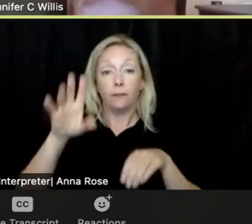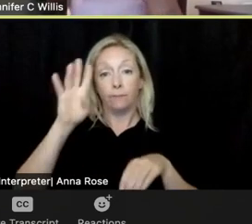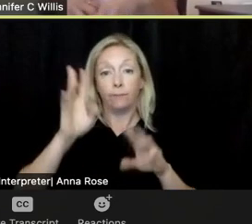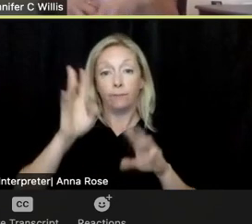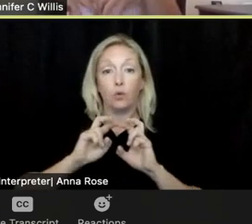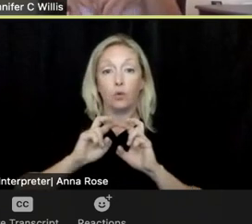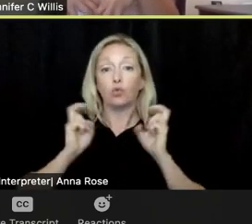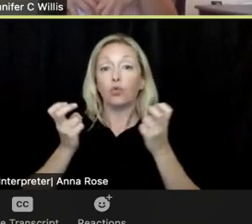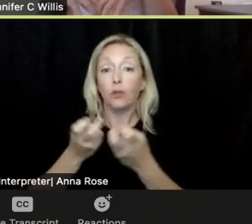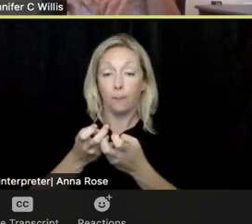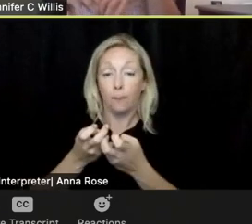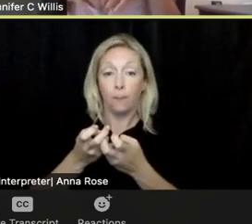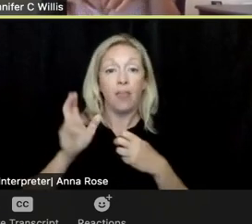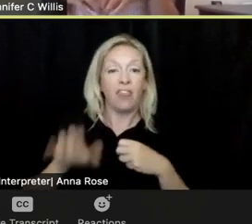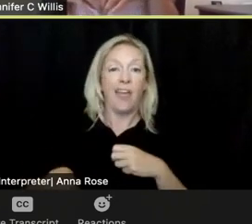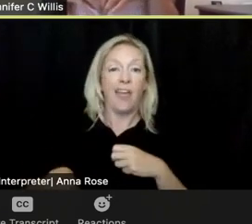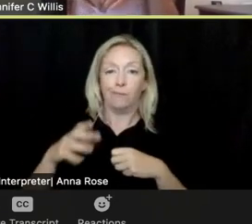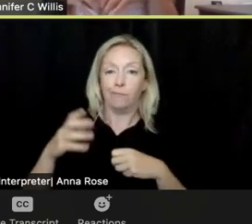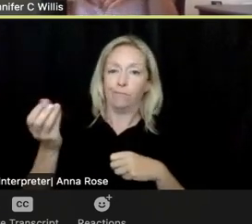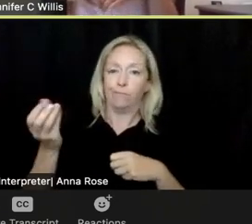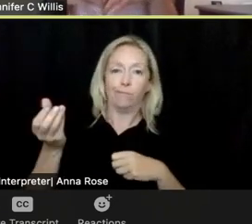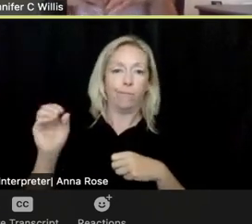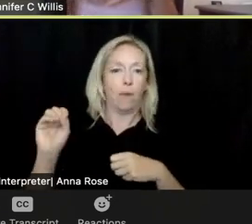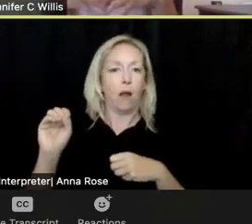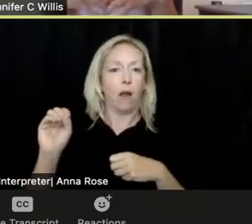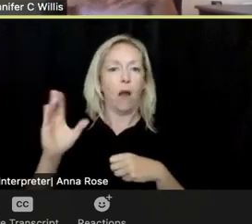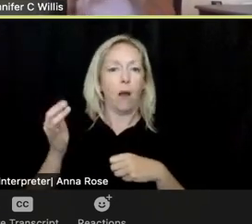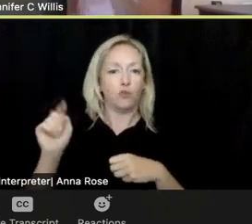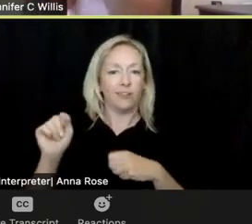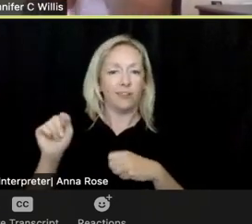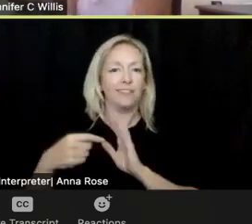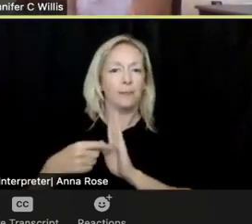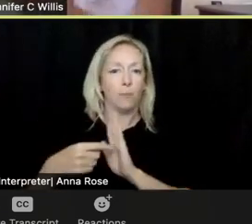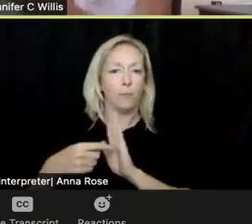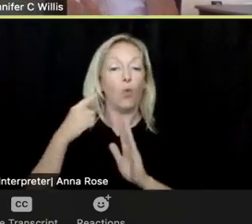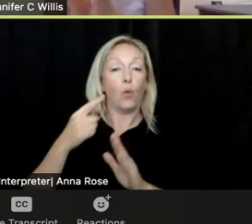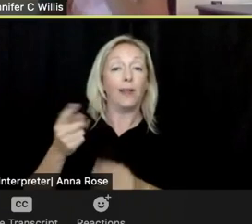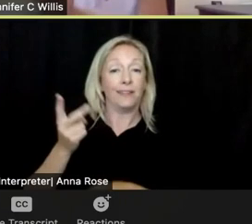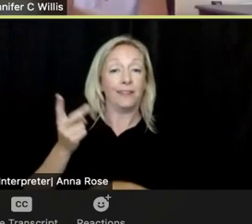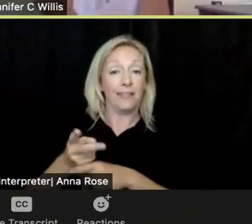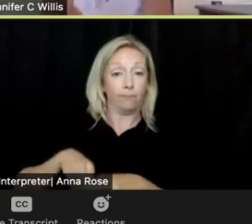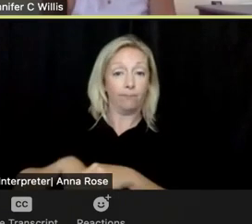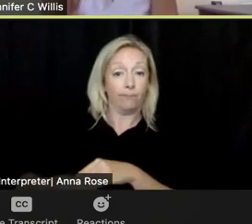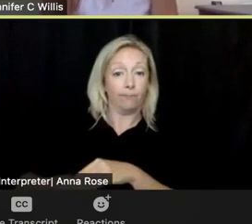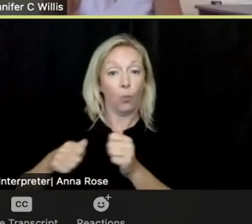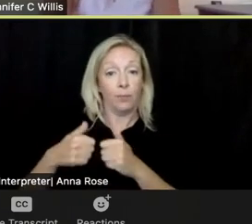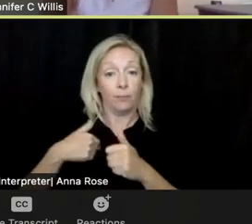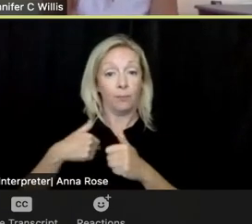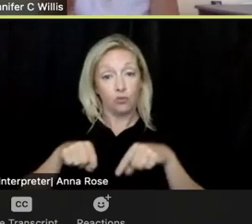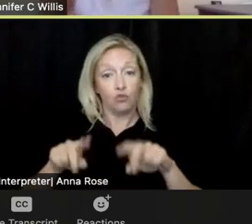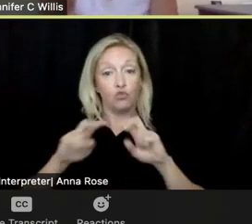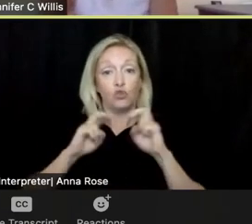me to circle time, and it's with me while I'm at circle time until circle time is done, and then it's put in the finished box and it's over.